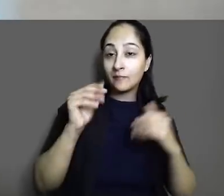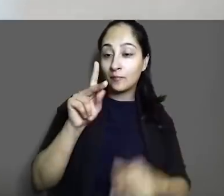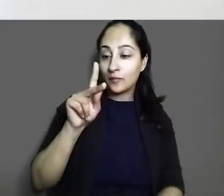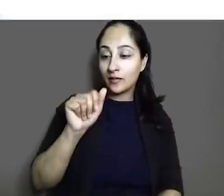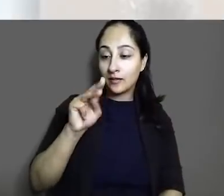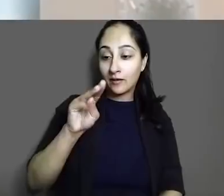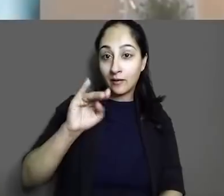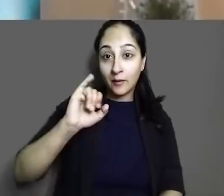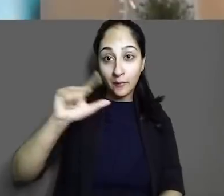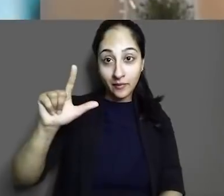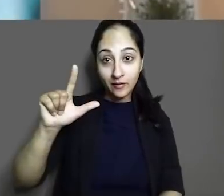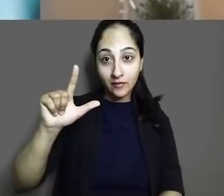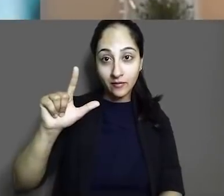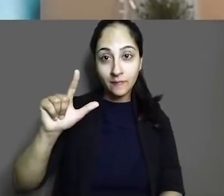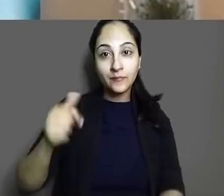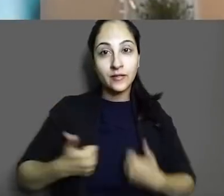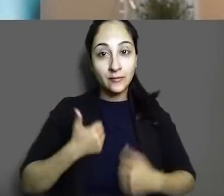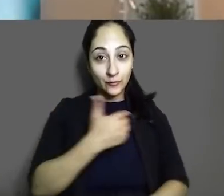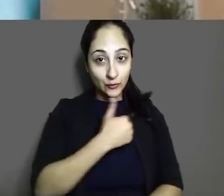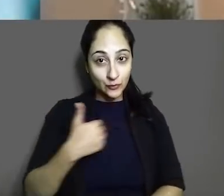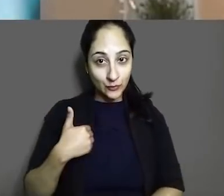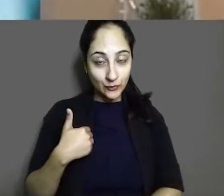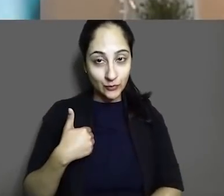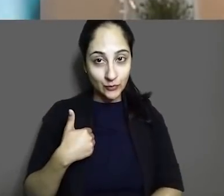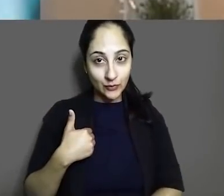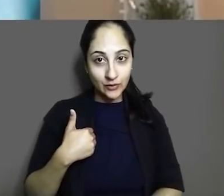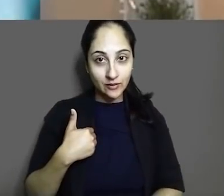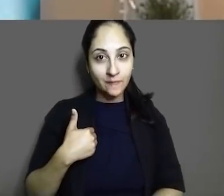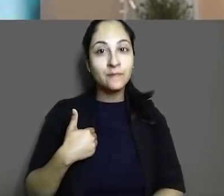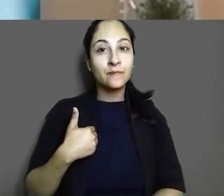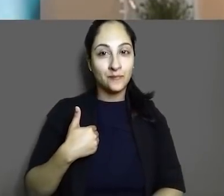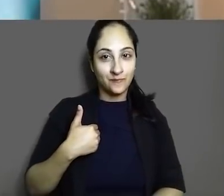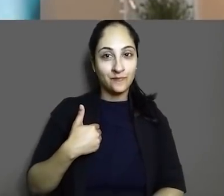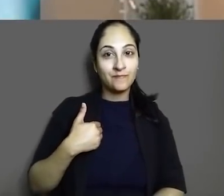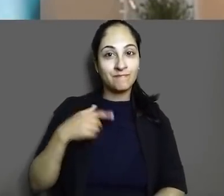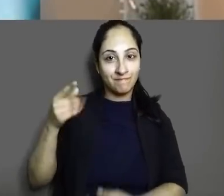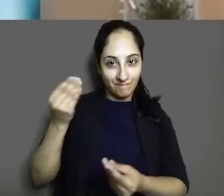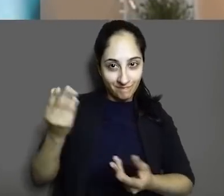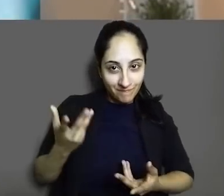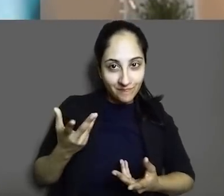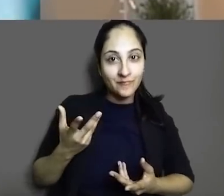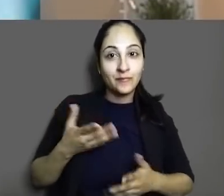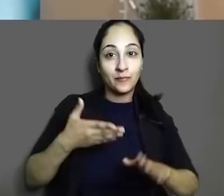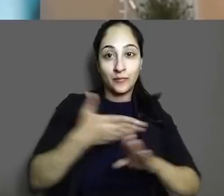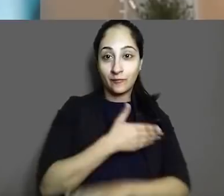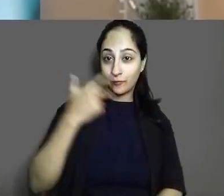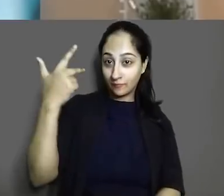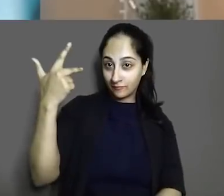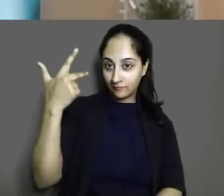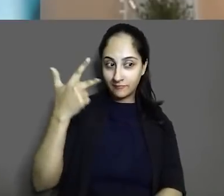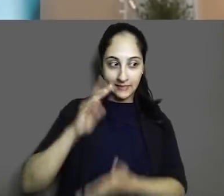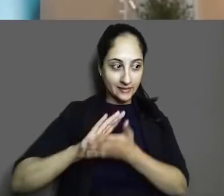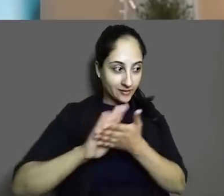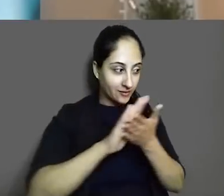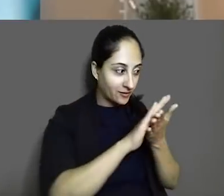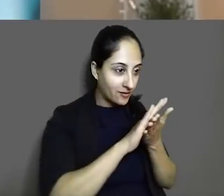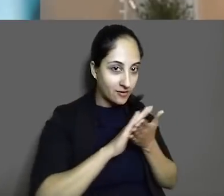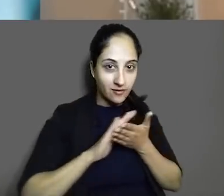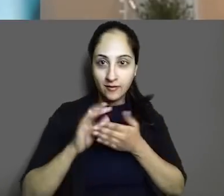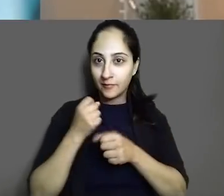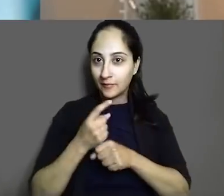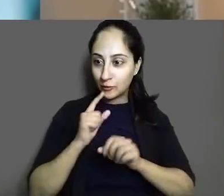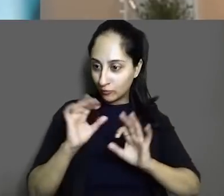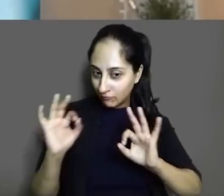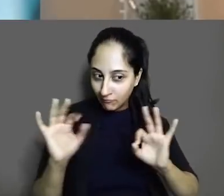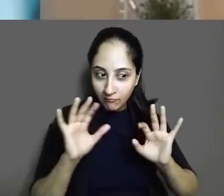intelligent. And Kamil, my good friend Kamil from Toronto, I know he tidied up his place a lot to make it look